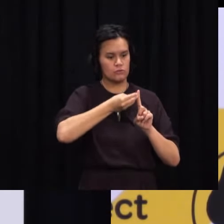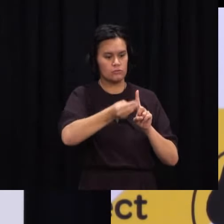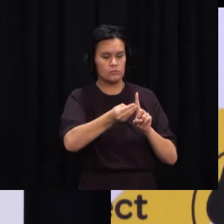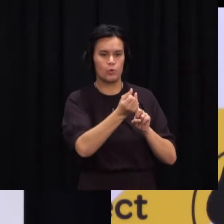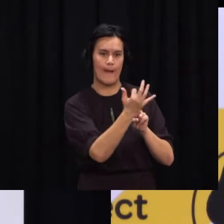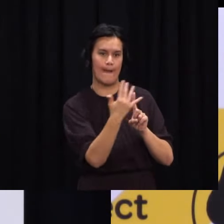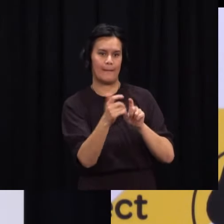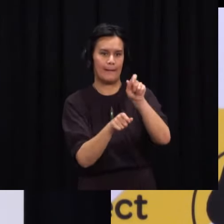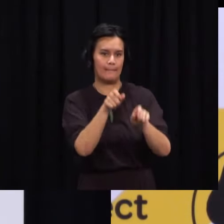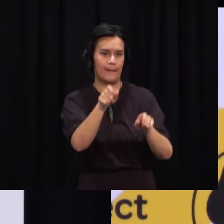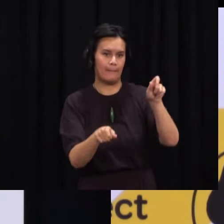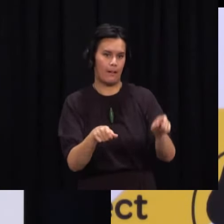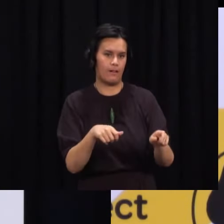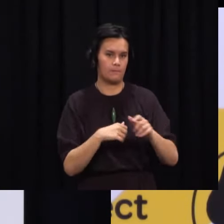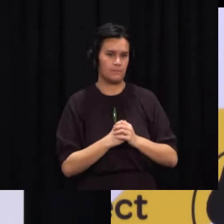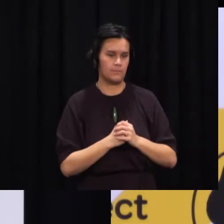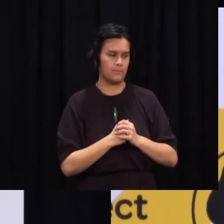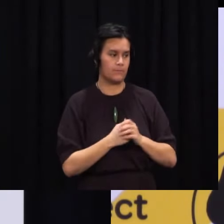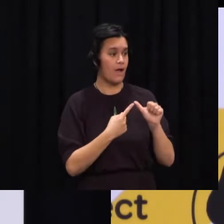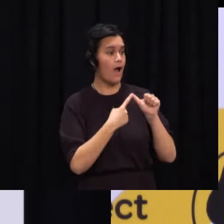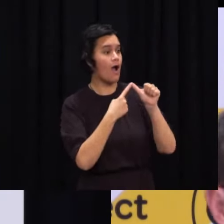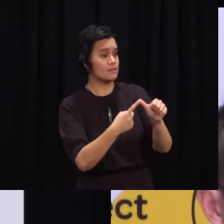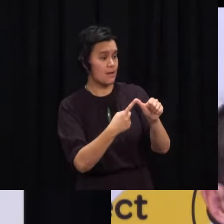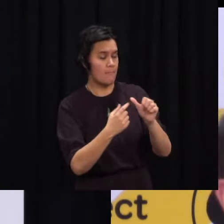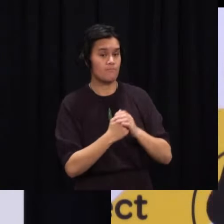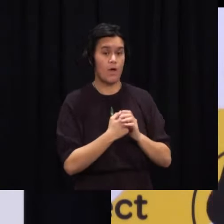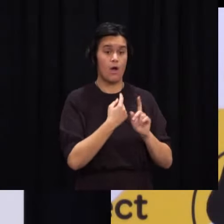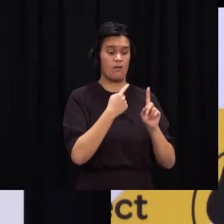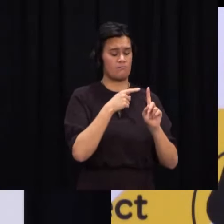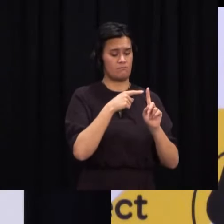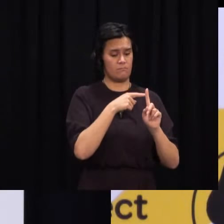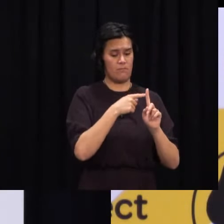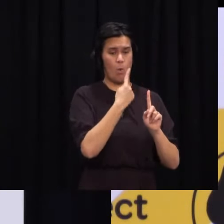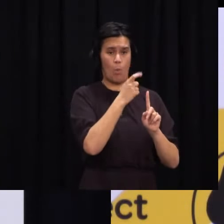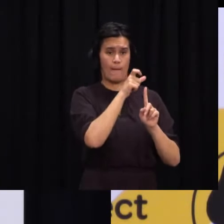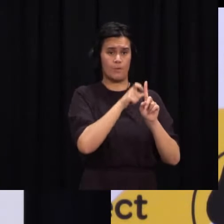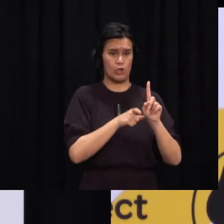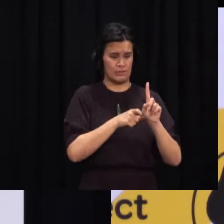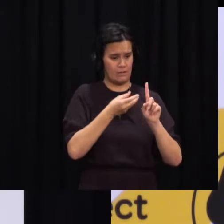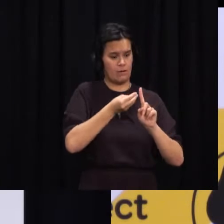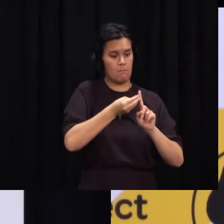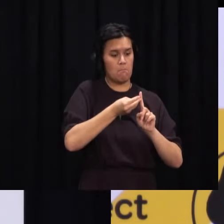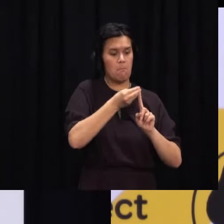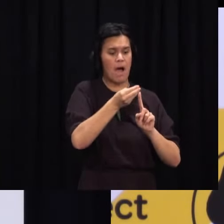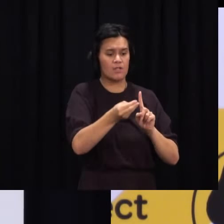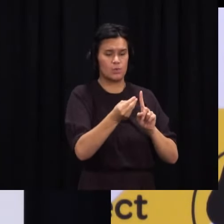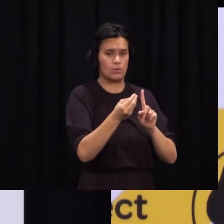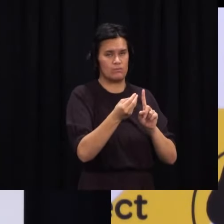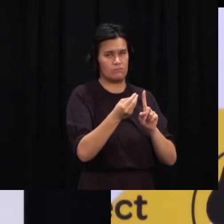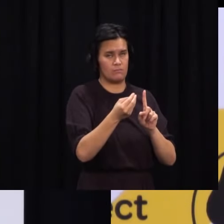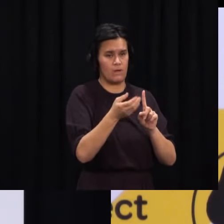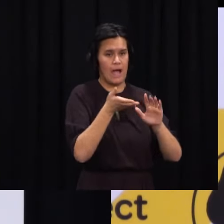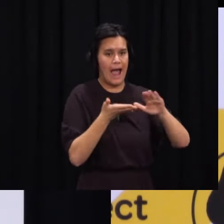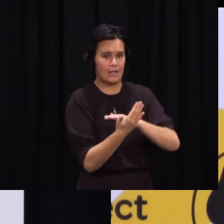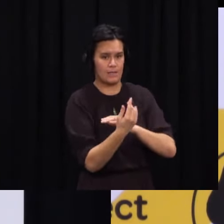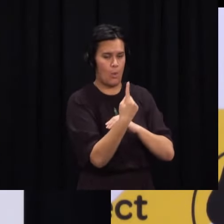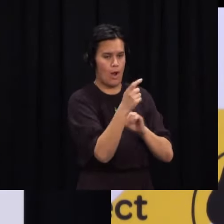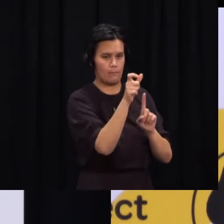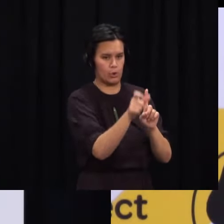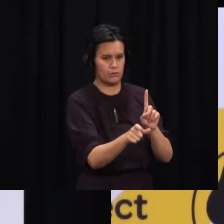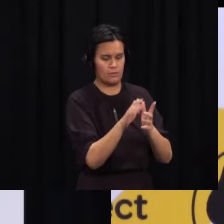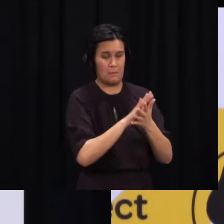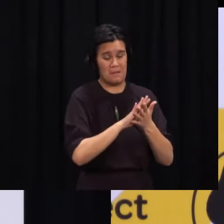referred to by Sean Henry? 0.4. It's still well under 1, and we can see that again. Just to